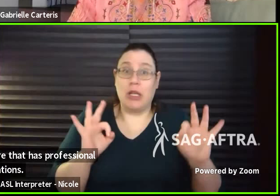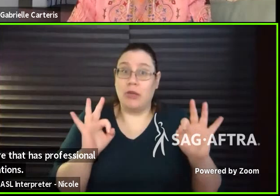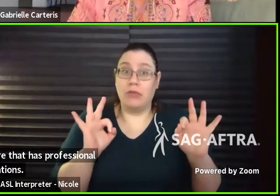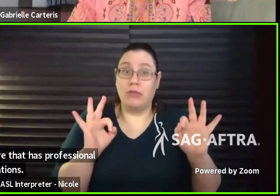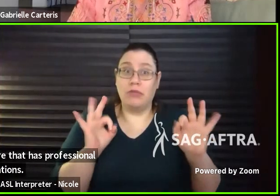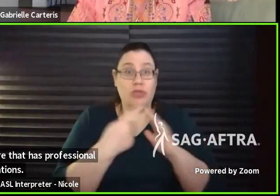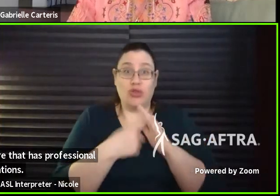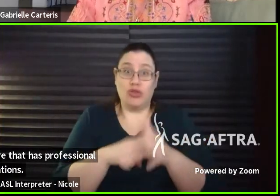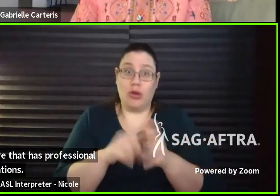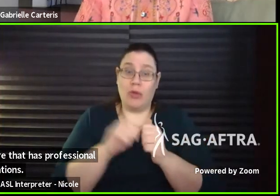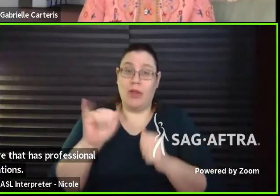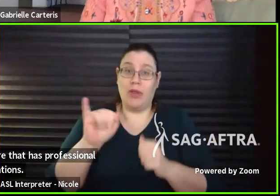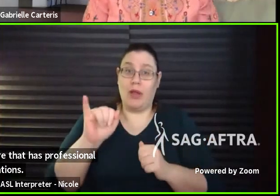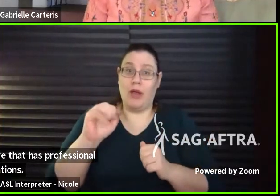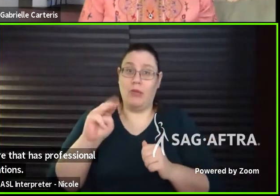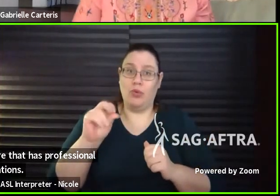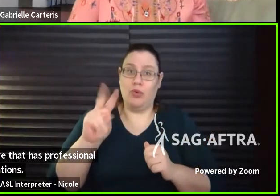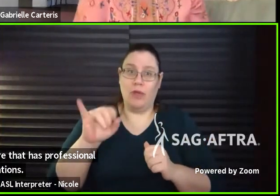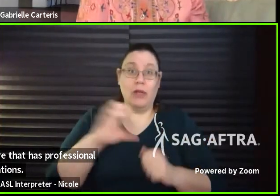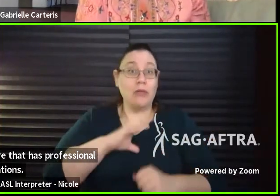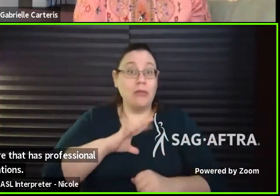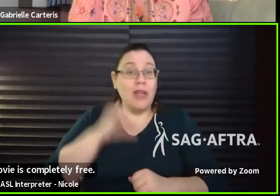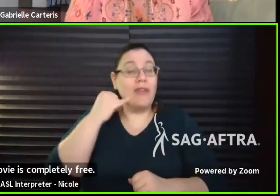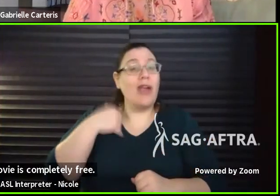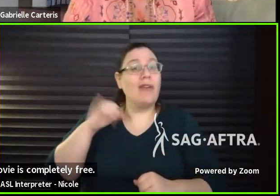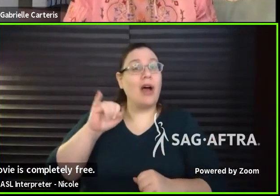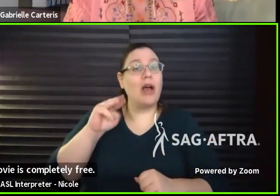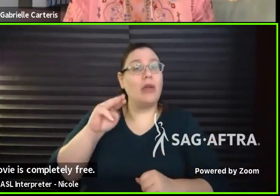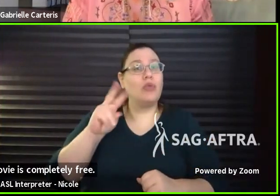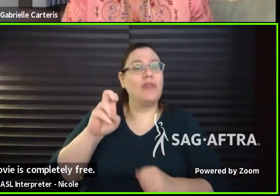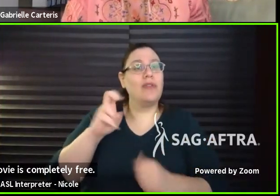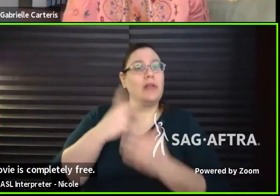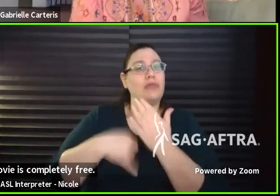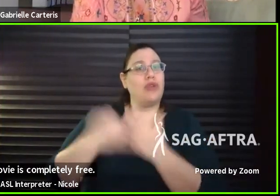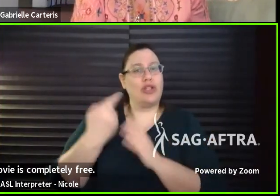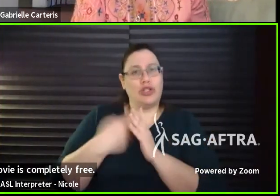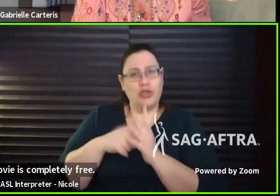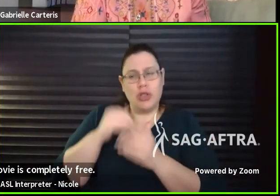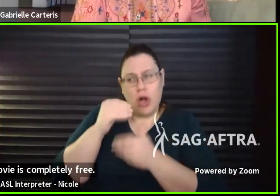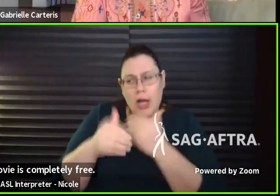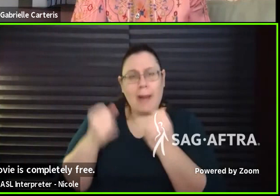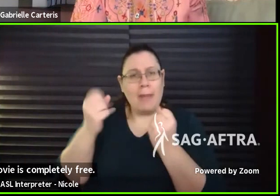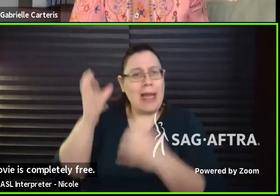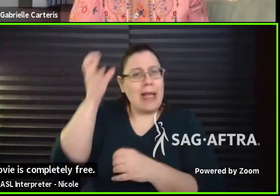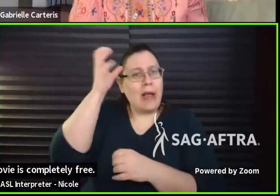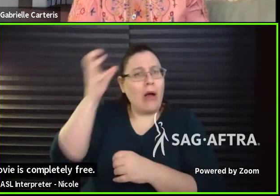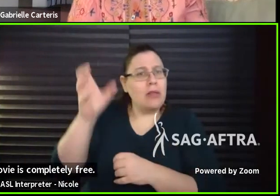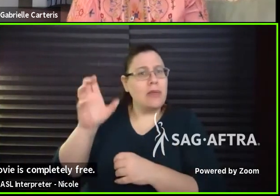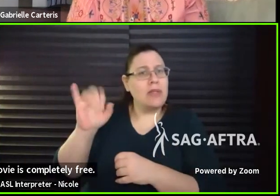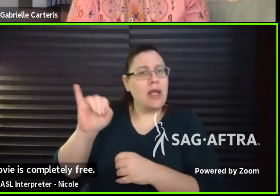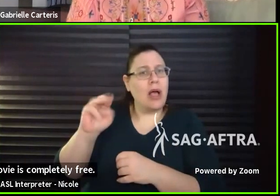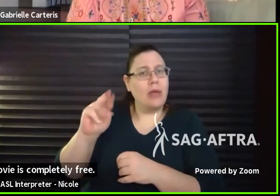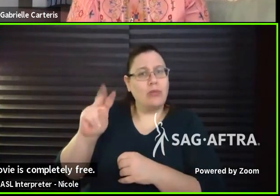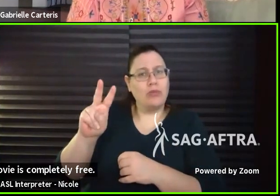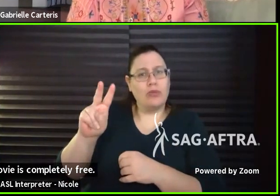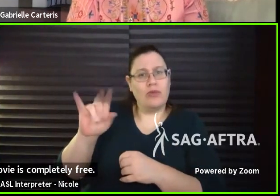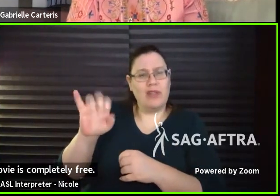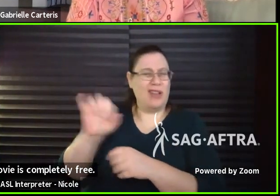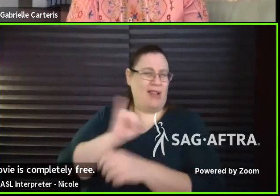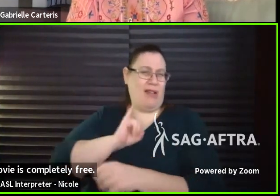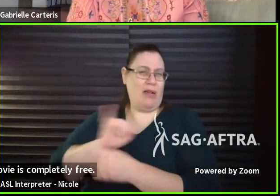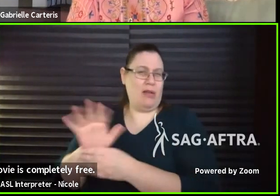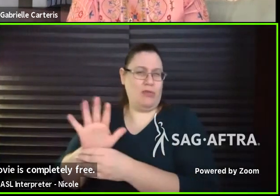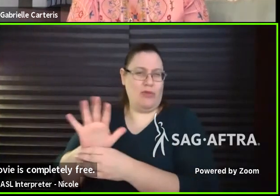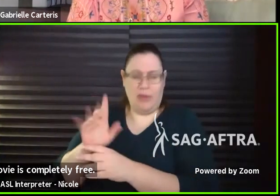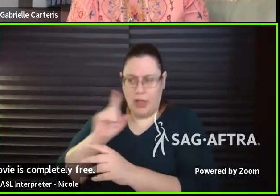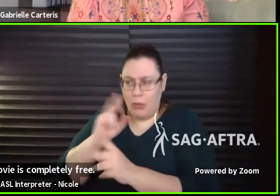thing is, if you have an iMovie project and you're starting that way, a lot of the concepts in iMovie will adapt to Final Cut. And